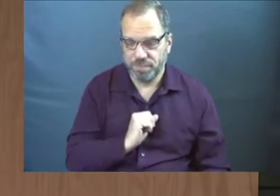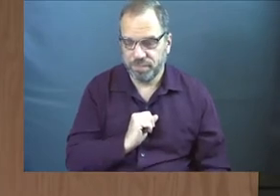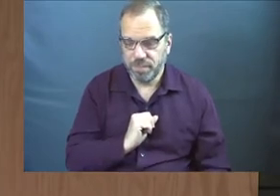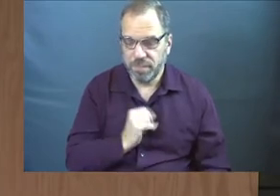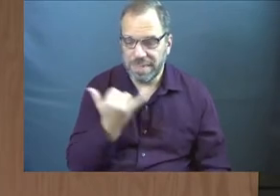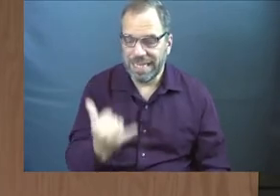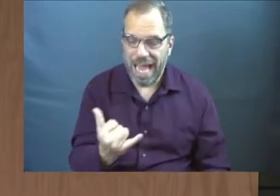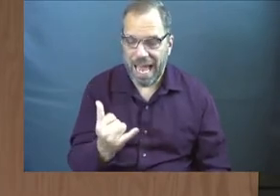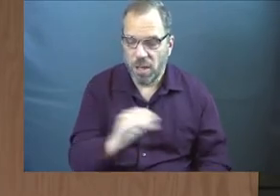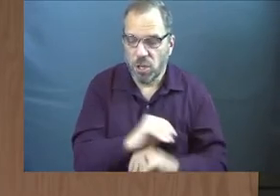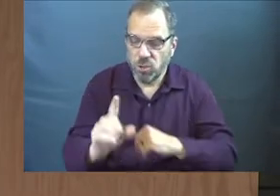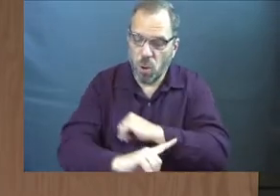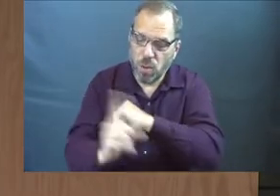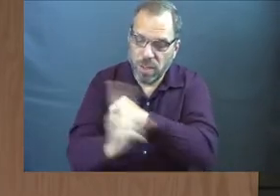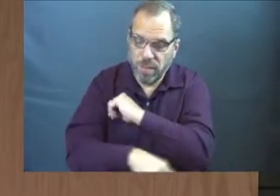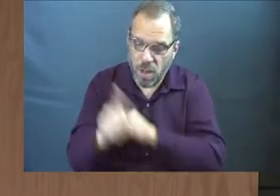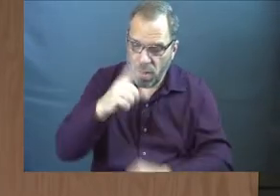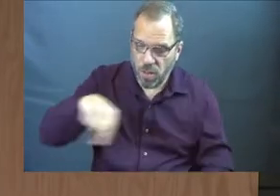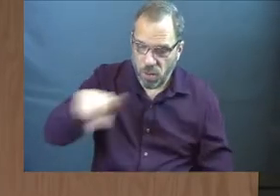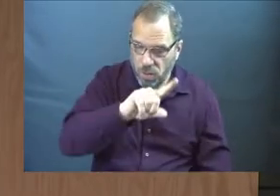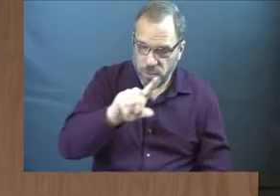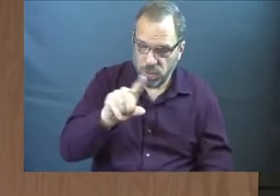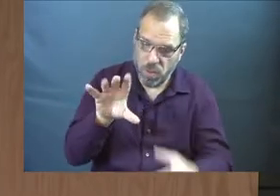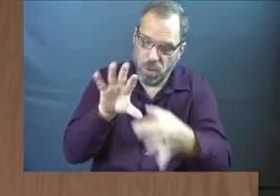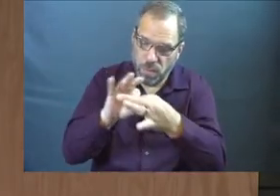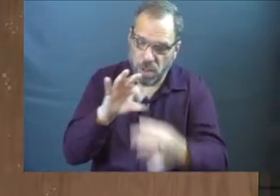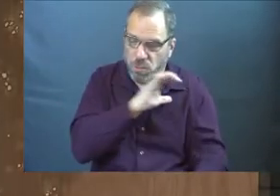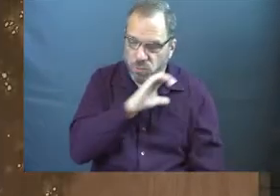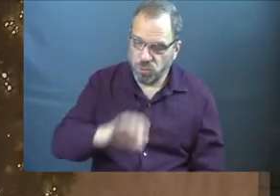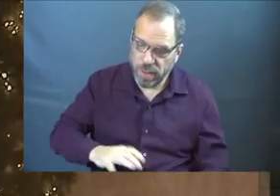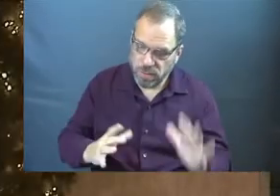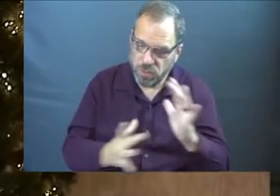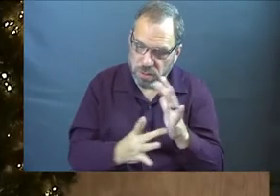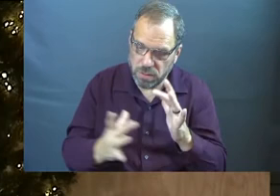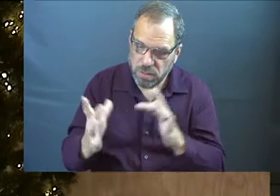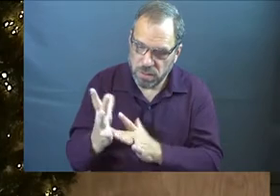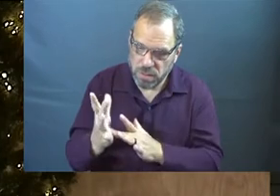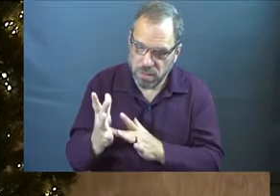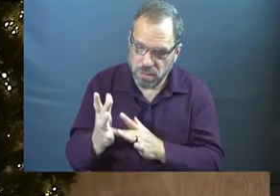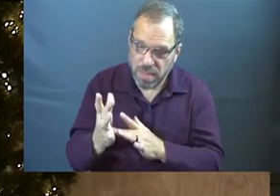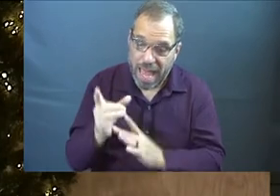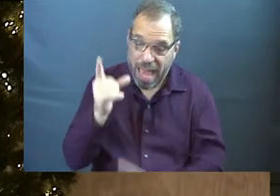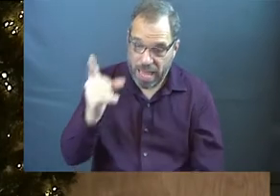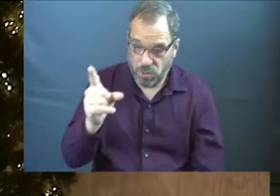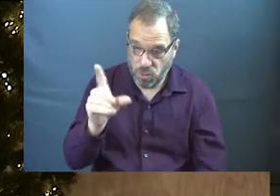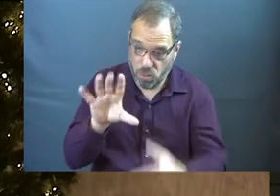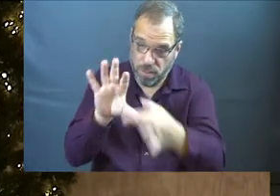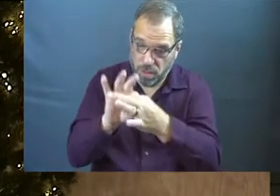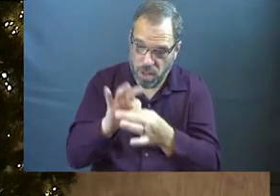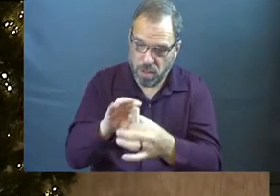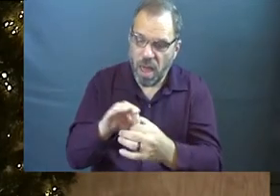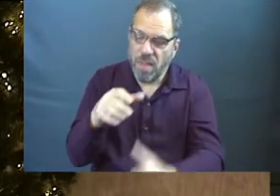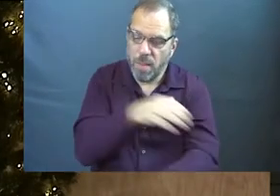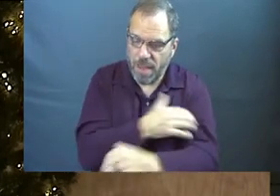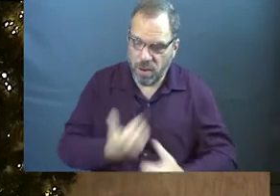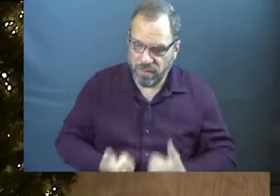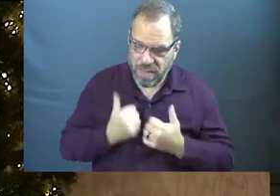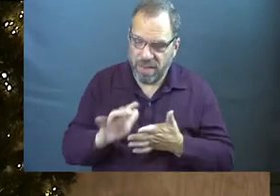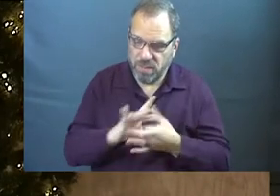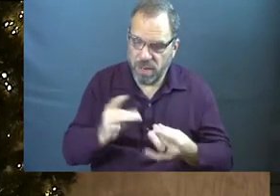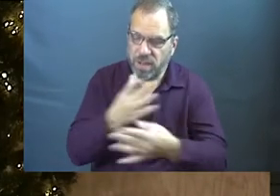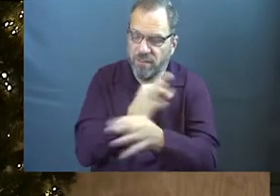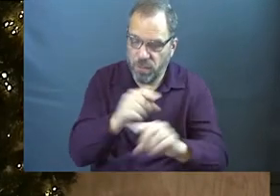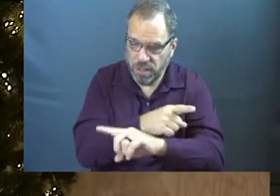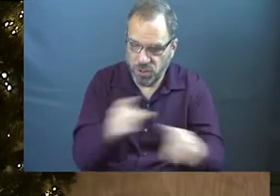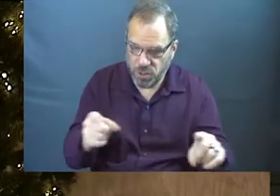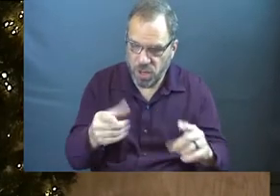So now there is no condemnation for those who belong to Christ Jesus. And because you belong to him, the power of the life-giving spirit has